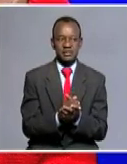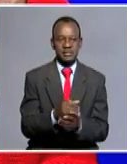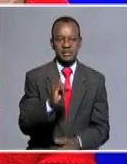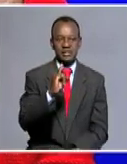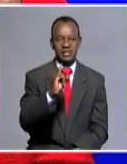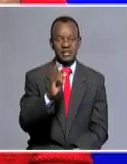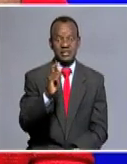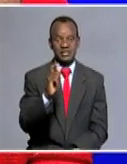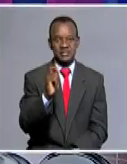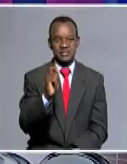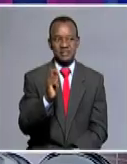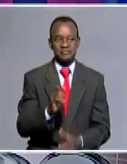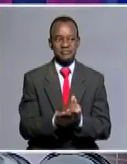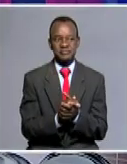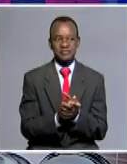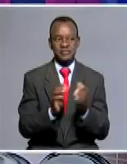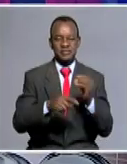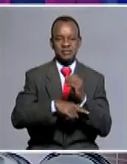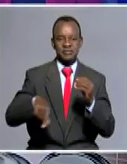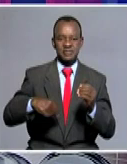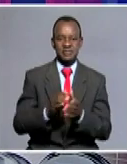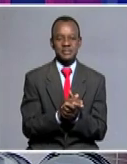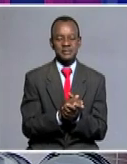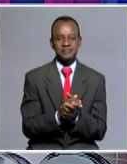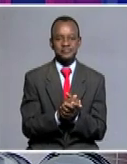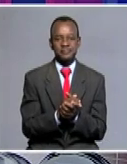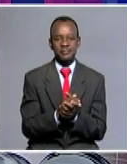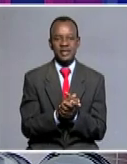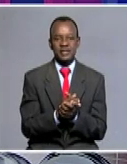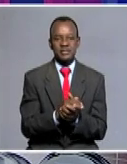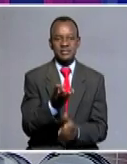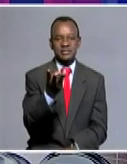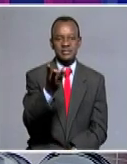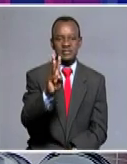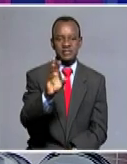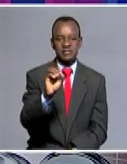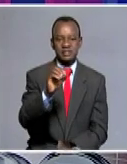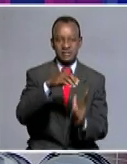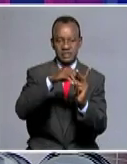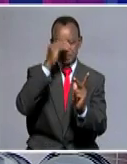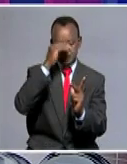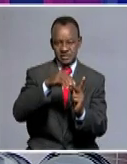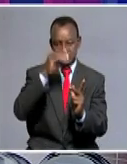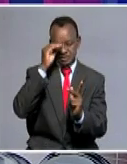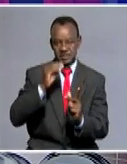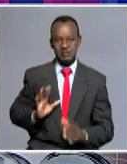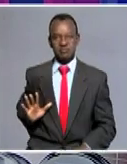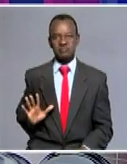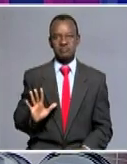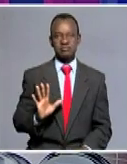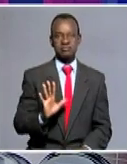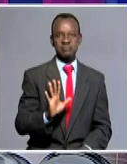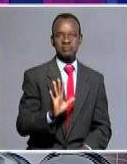institutions in the country, 5 of them. There were 60 students that came together. What we have done was just to put them through